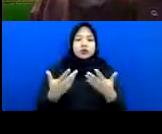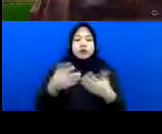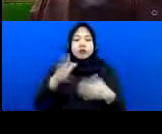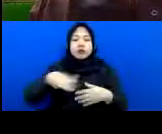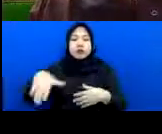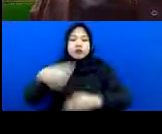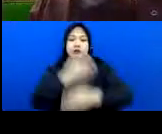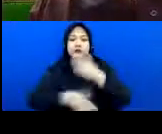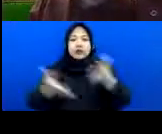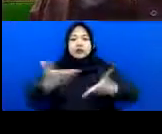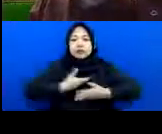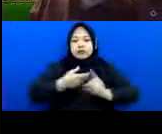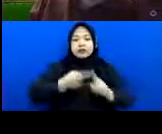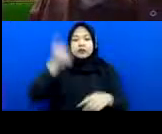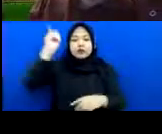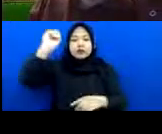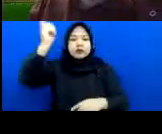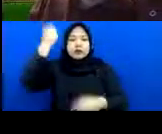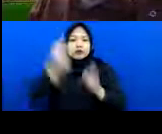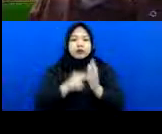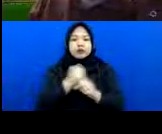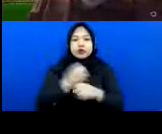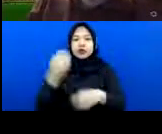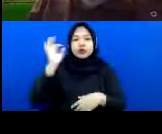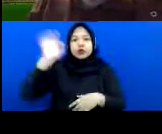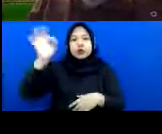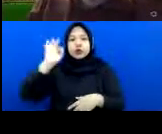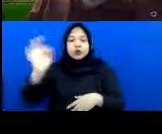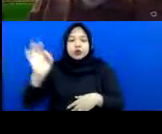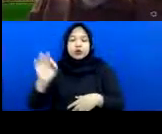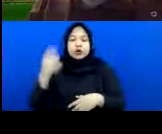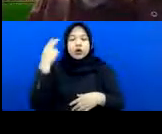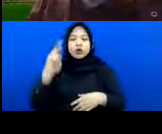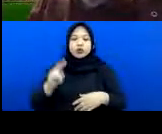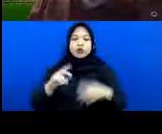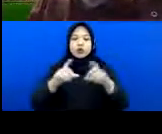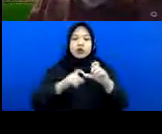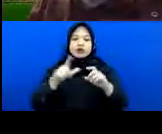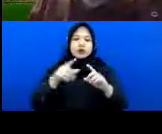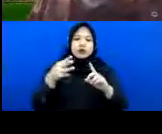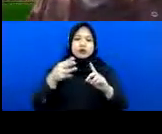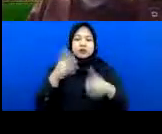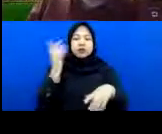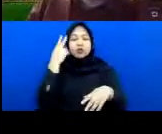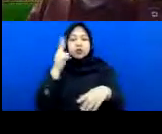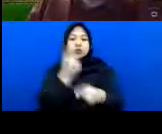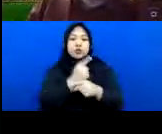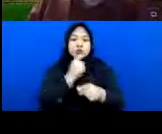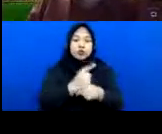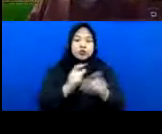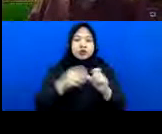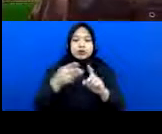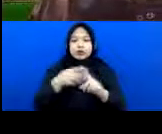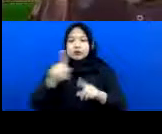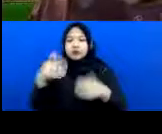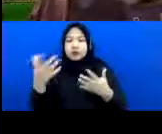students with special needs received from the government, NGOs, or parents so far? For special education teachers,